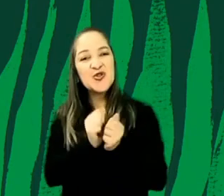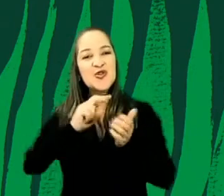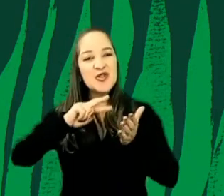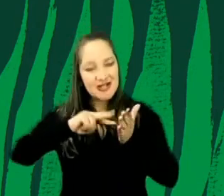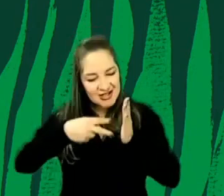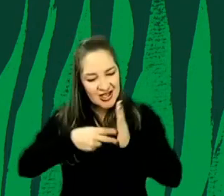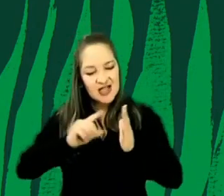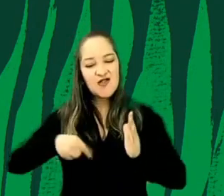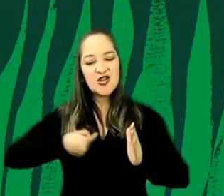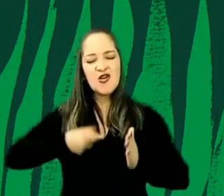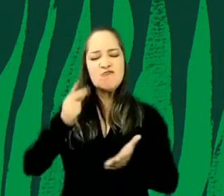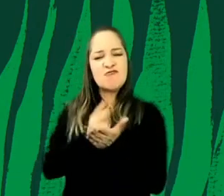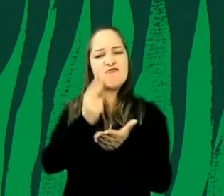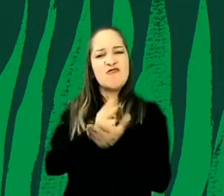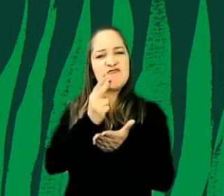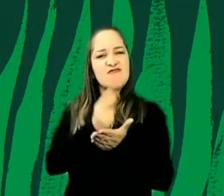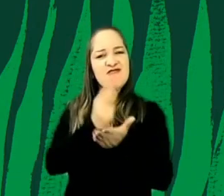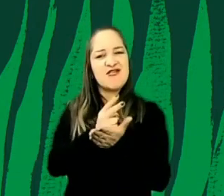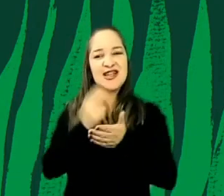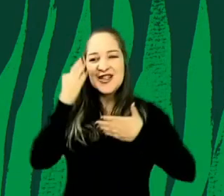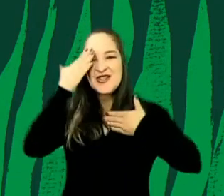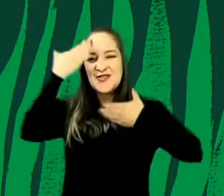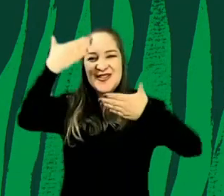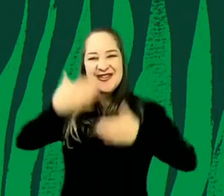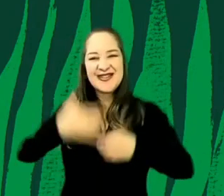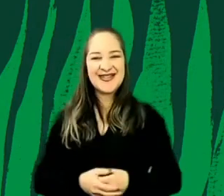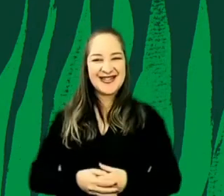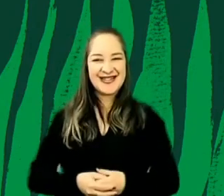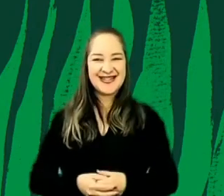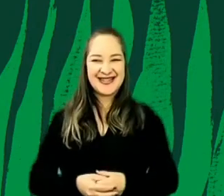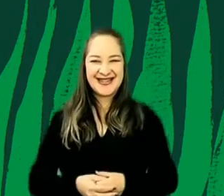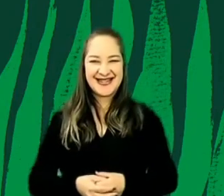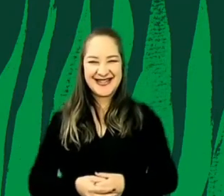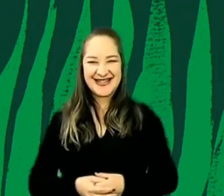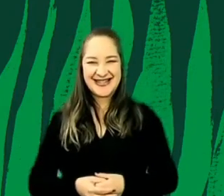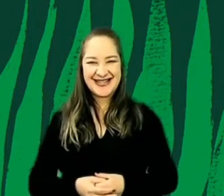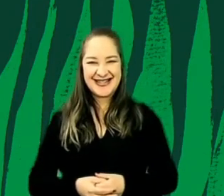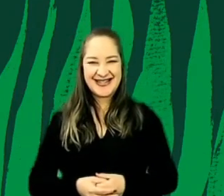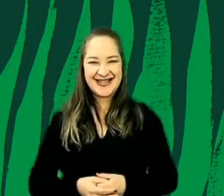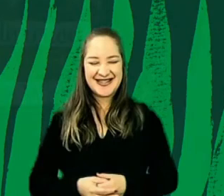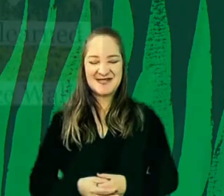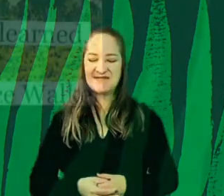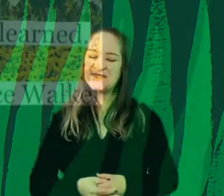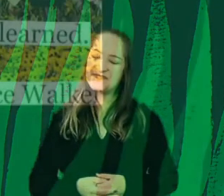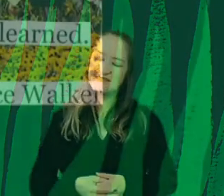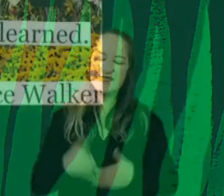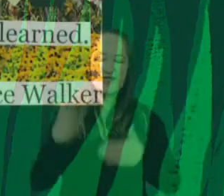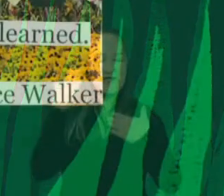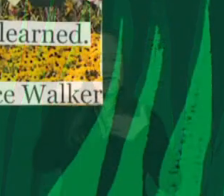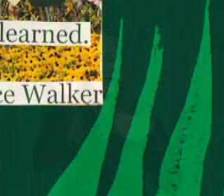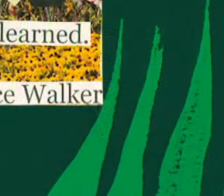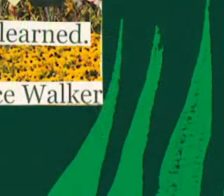Thank you so much, my sister. It was lovely. Thank you both. Thank you all.